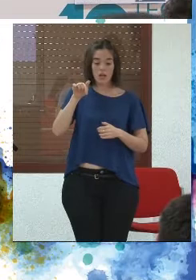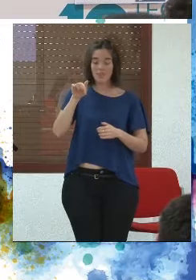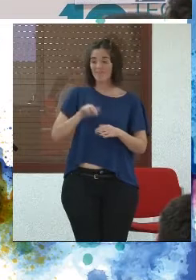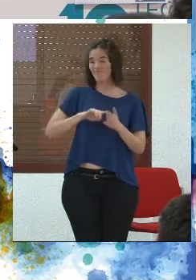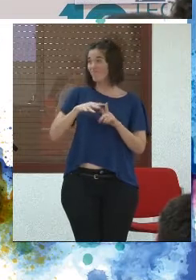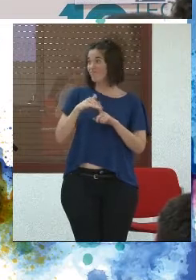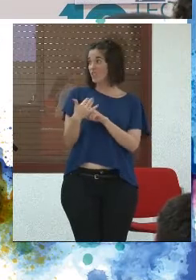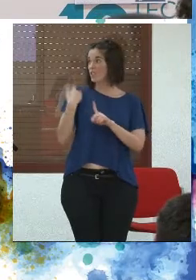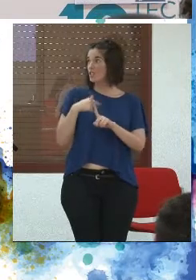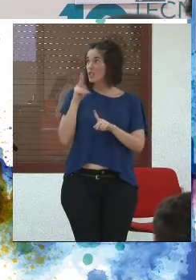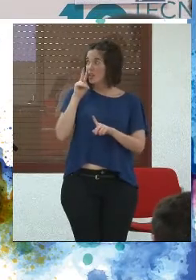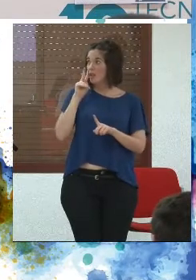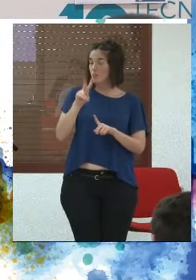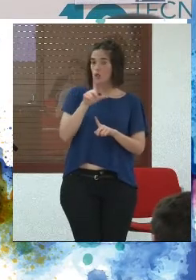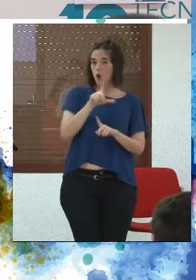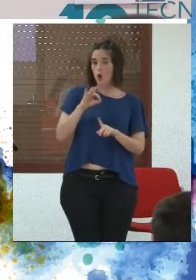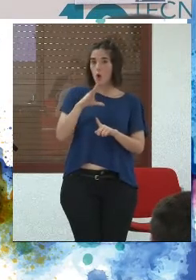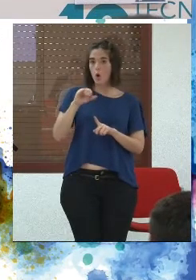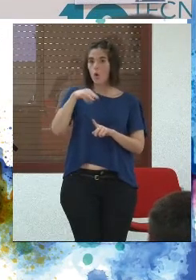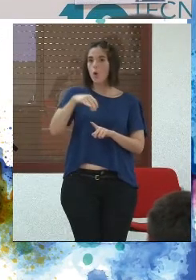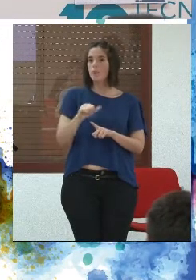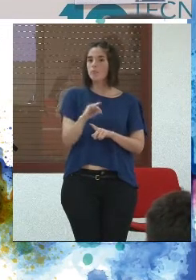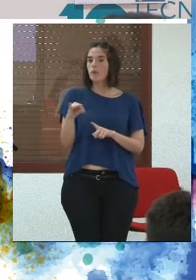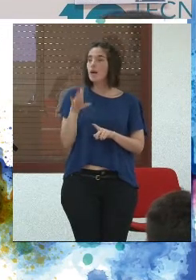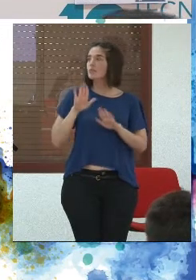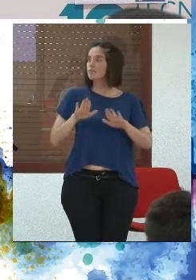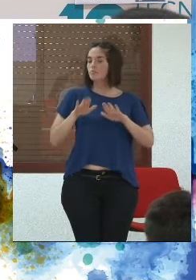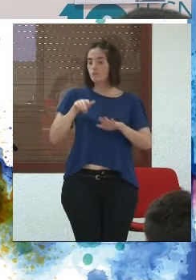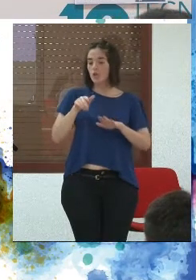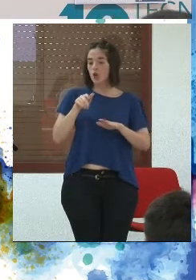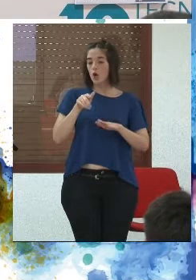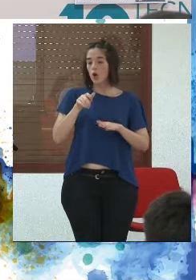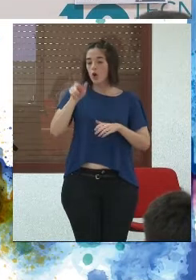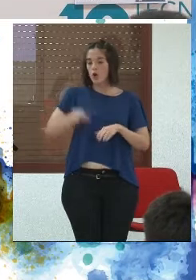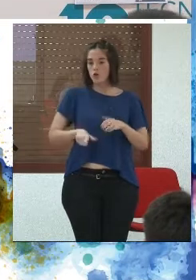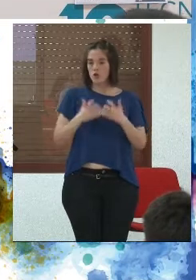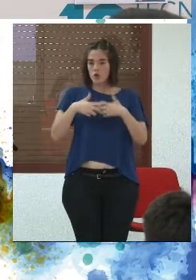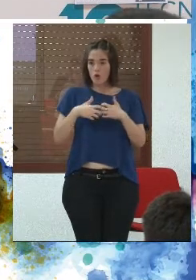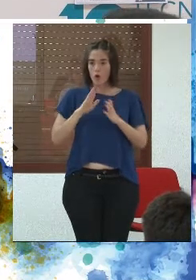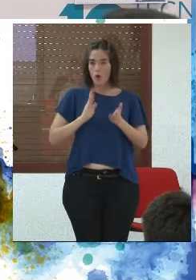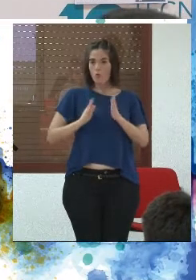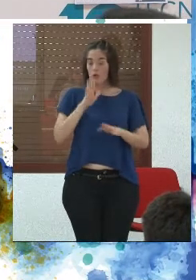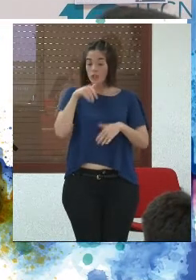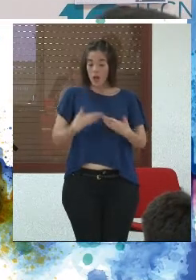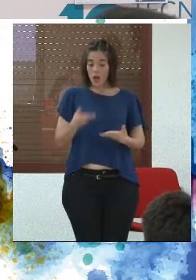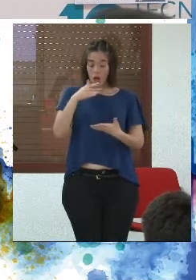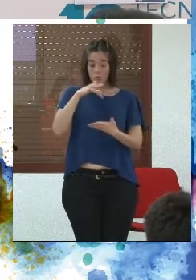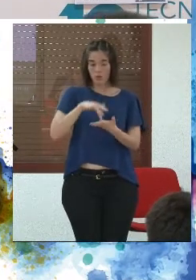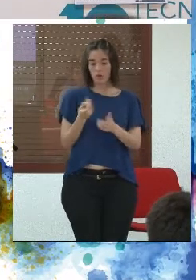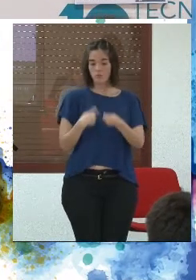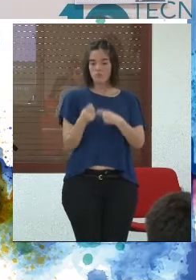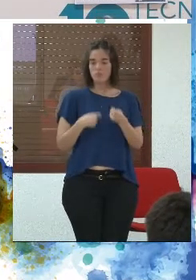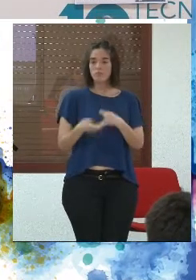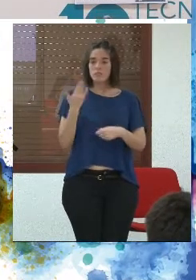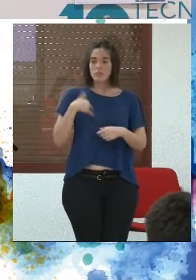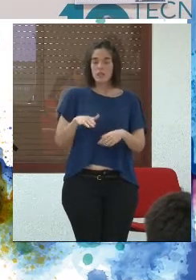Rehabilitation robots for the lower limbs. In this case, we are seeing local maps, but the robots that we have right now on the